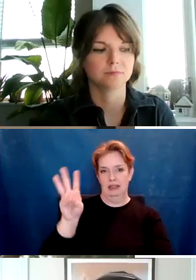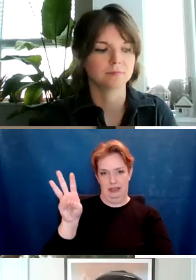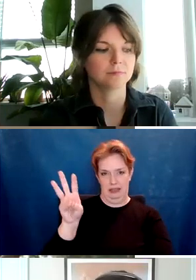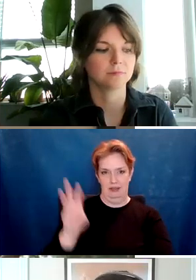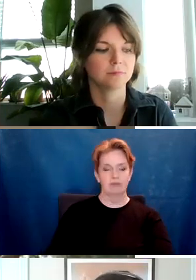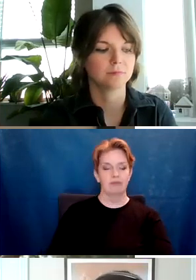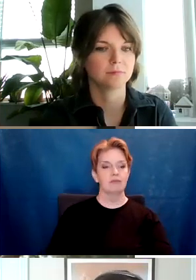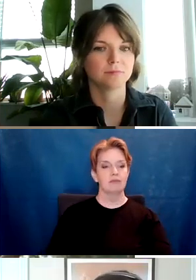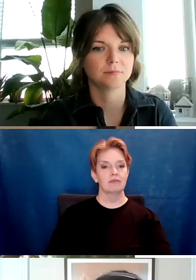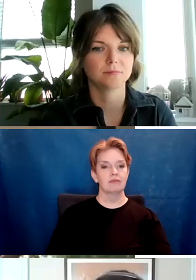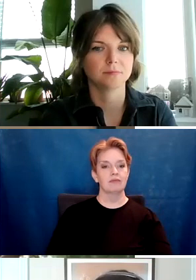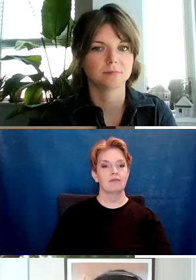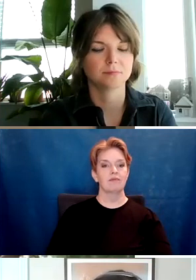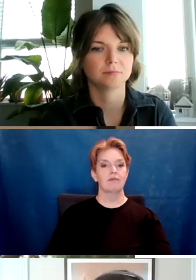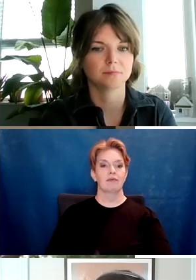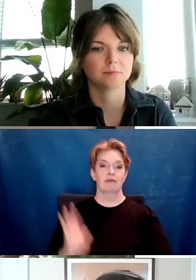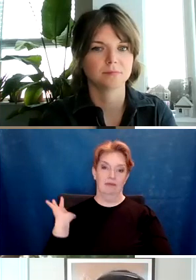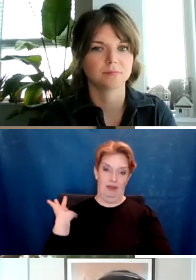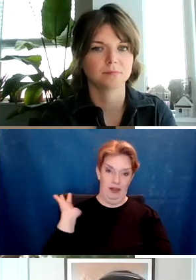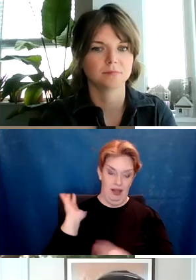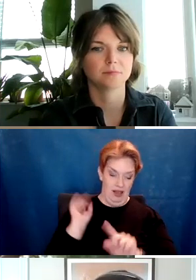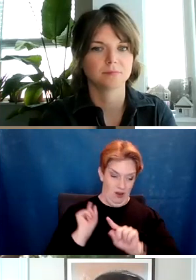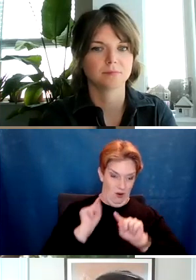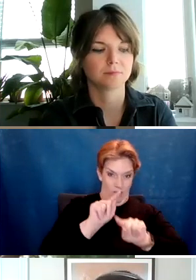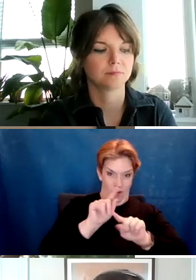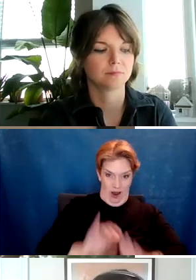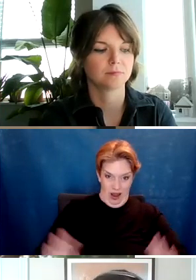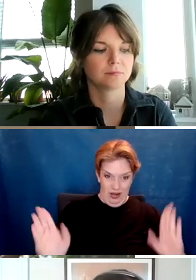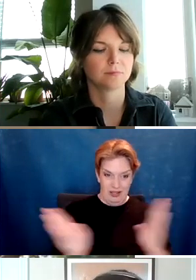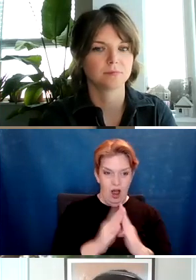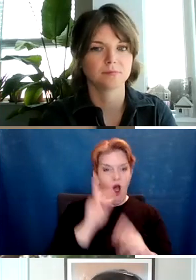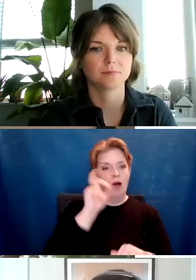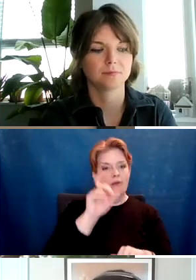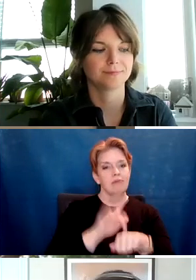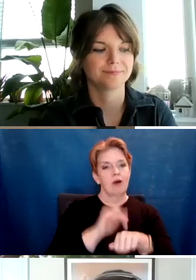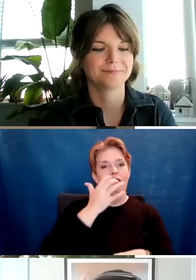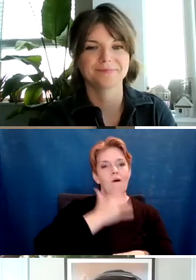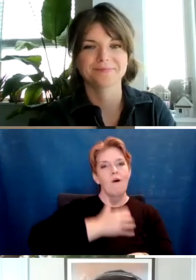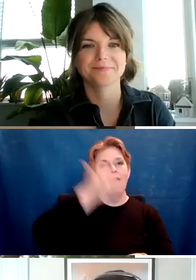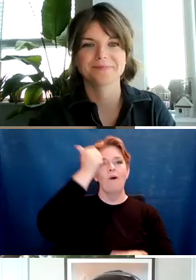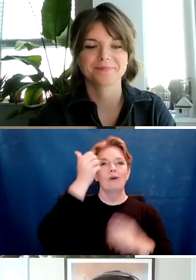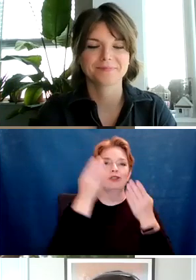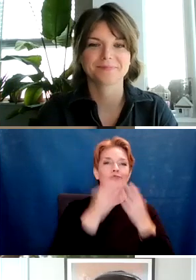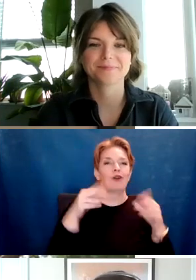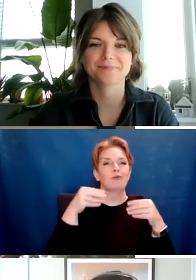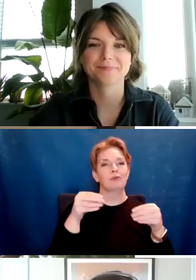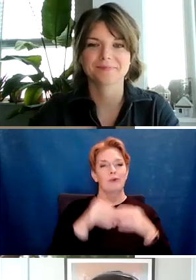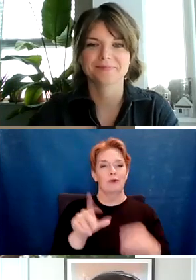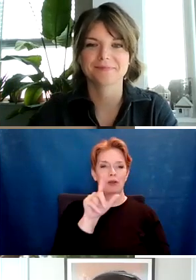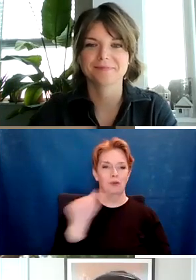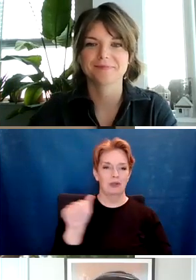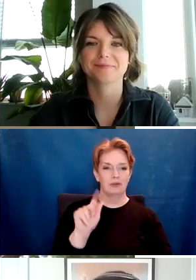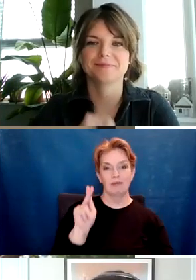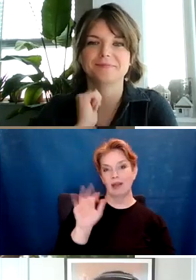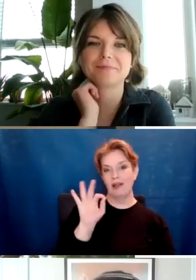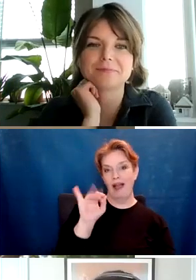no visit to this town is complete without a stop at the oldest general store in Louisiana. Cafe Frederick was established